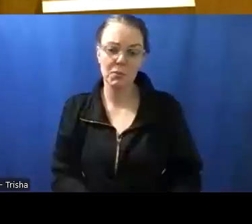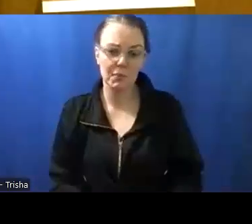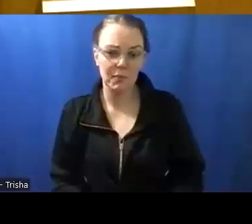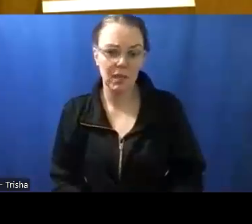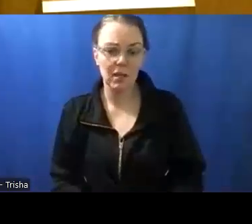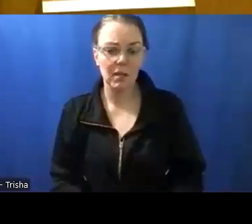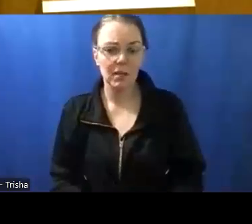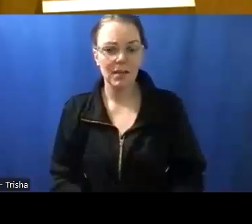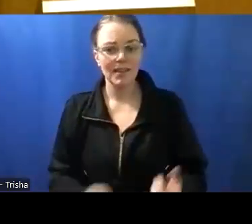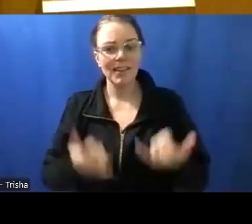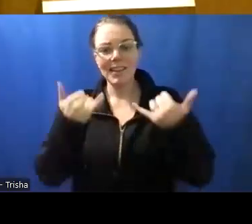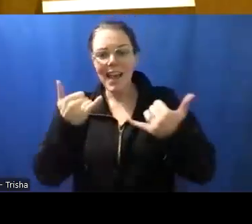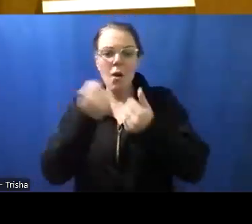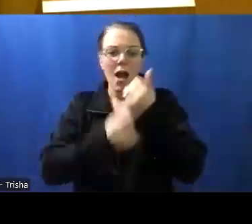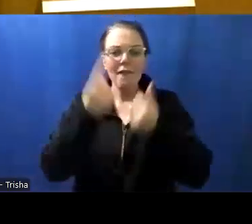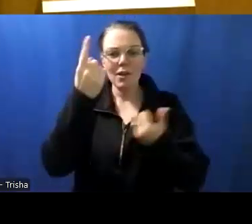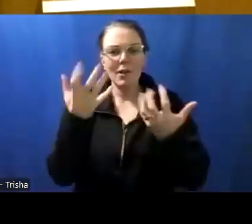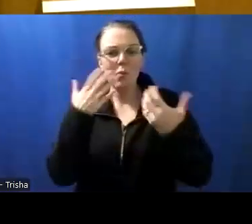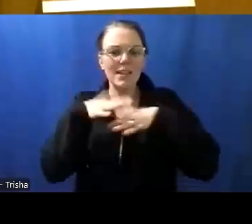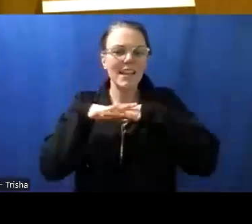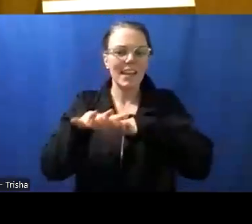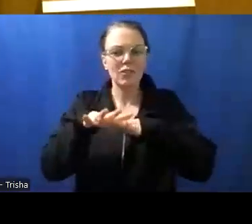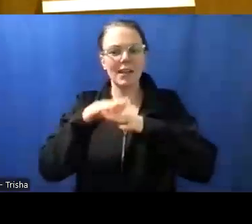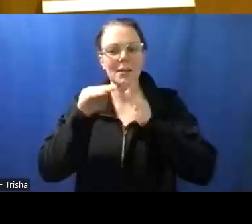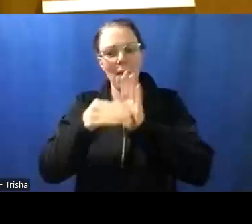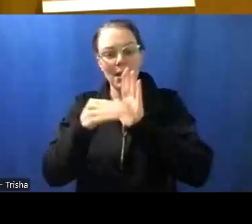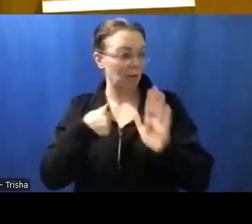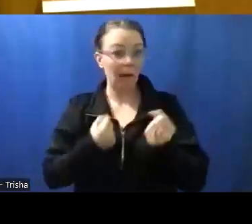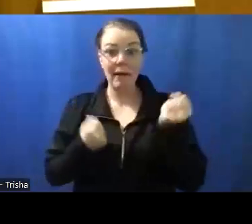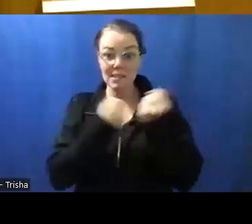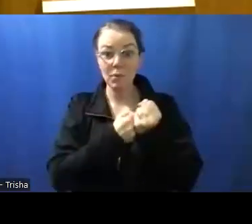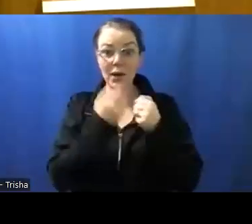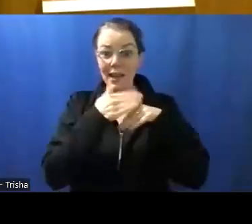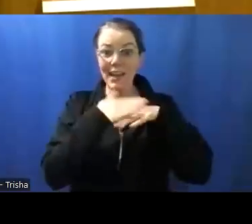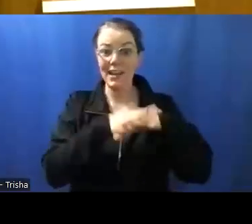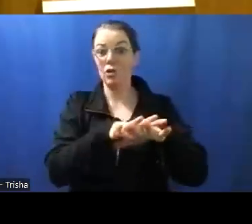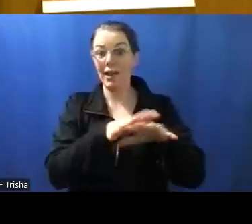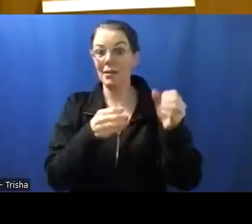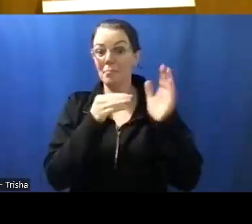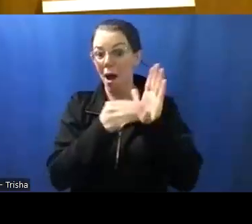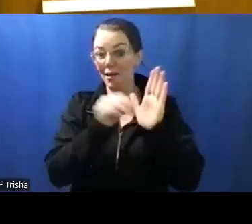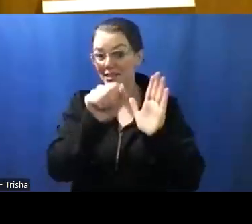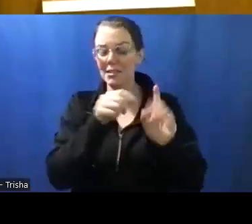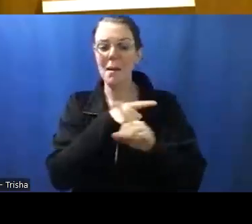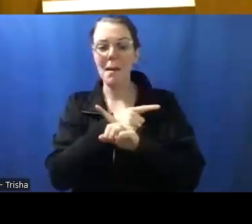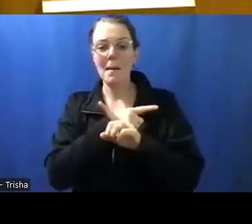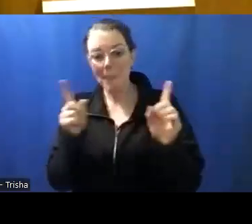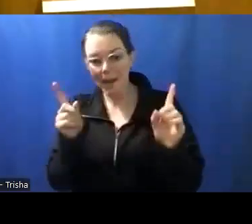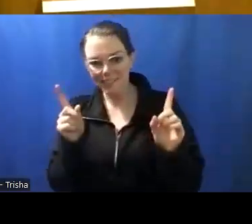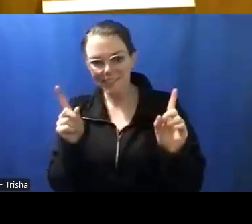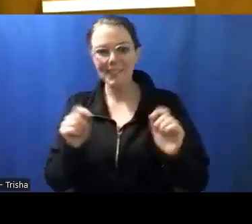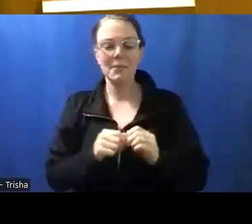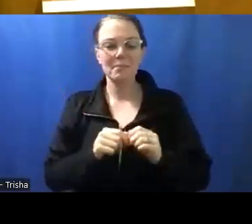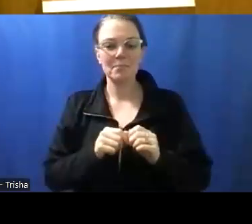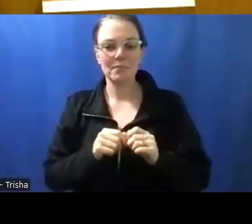everybody wants an integrated model. So I support an integrated model. But more than that, I'm happy to say